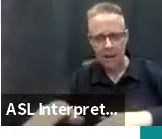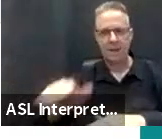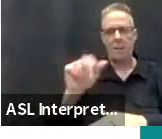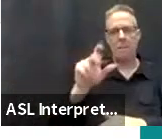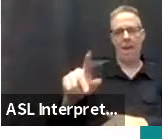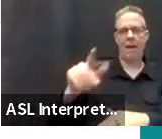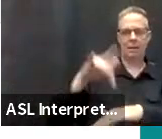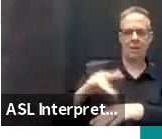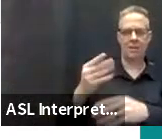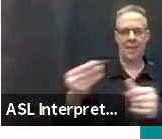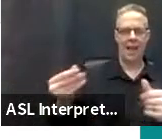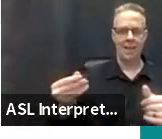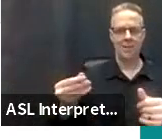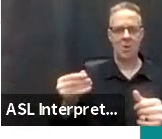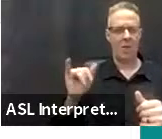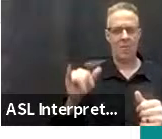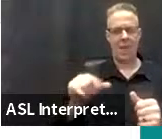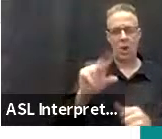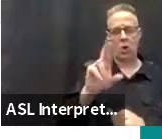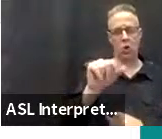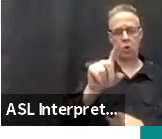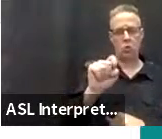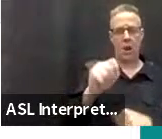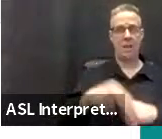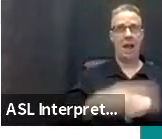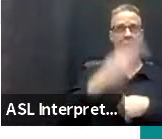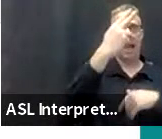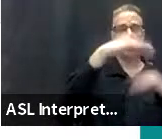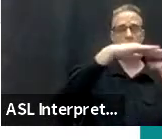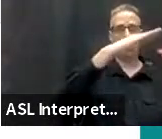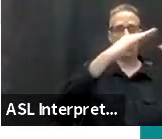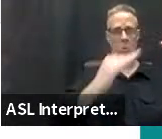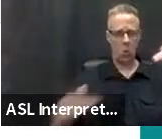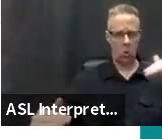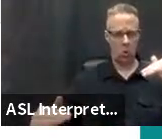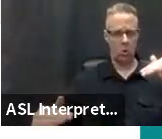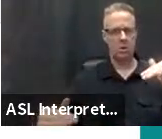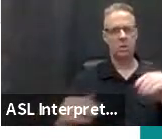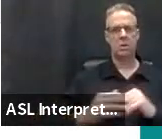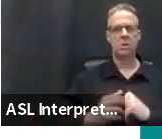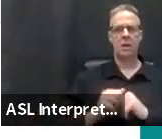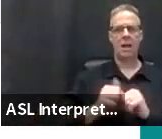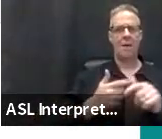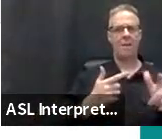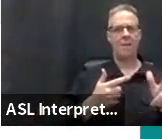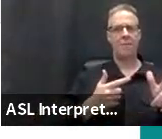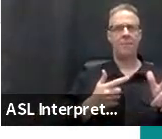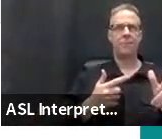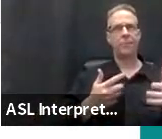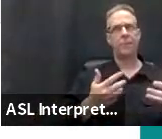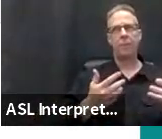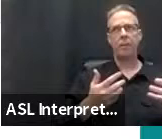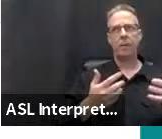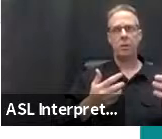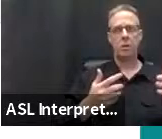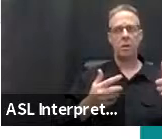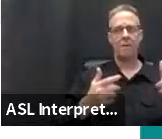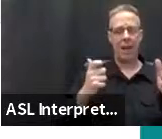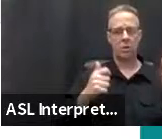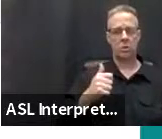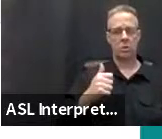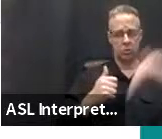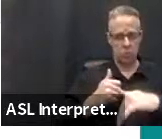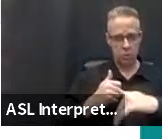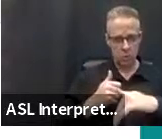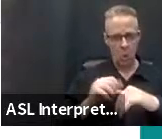And so that grade change is really, really important. How fast we are dropping, climbing,